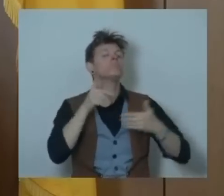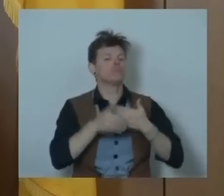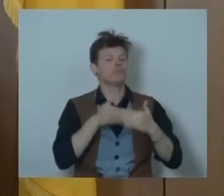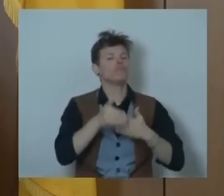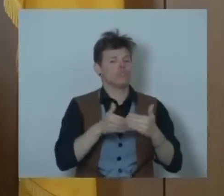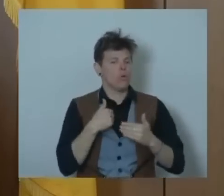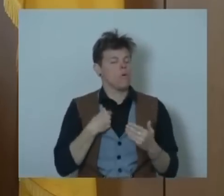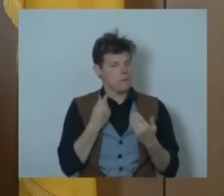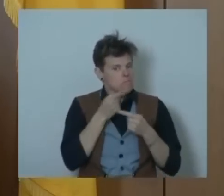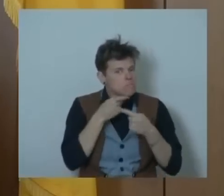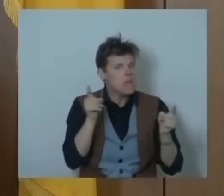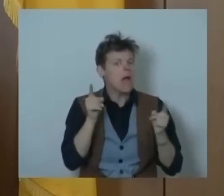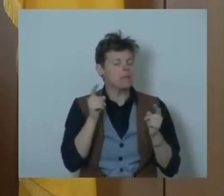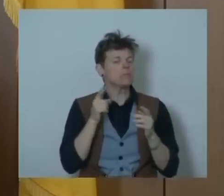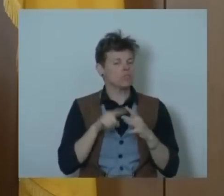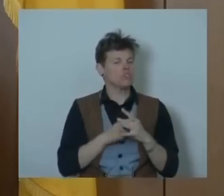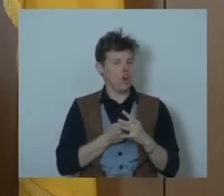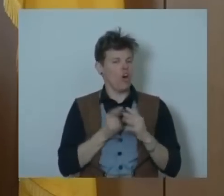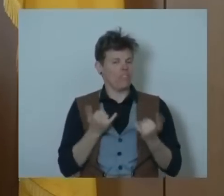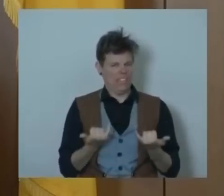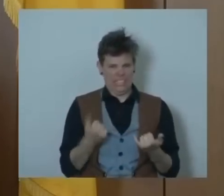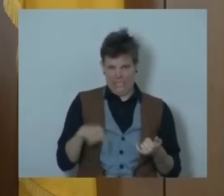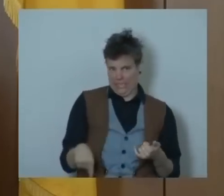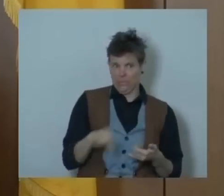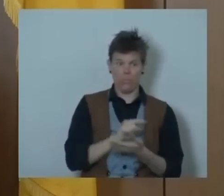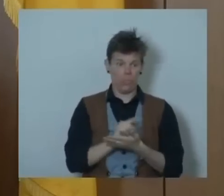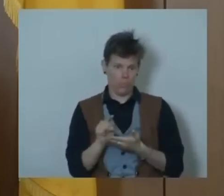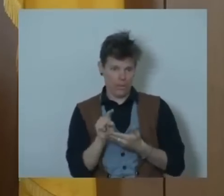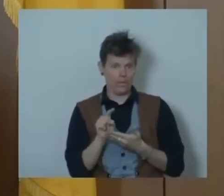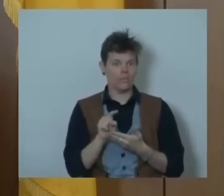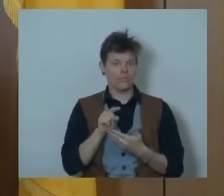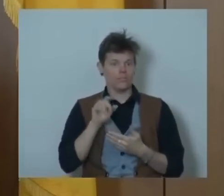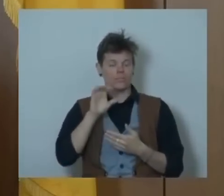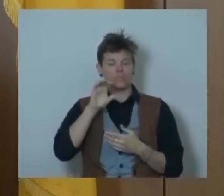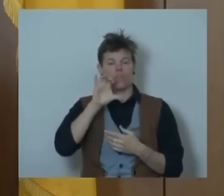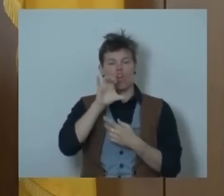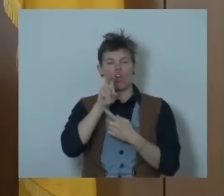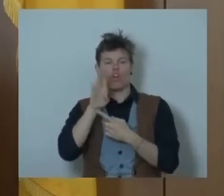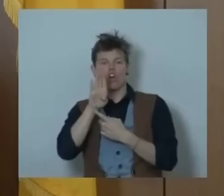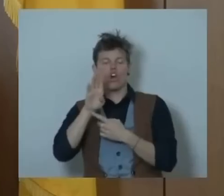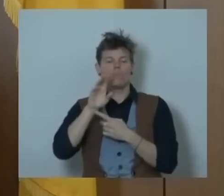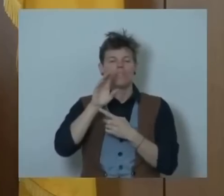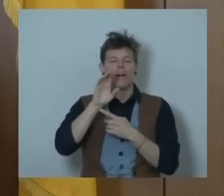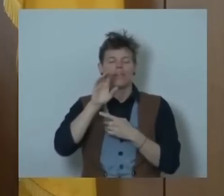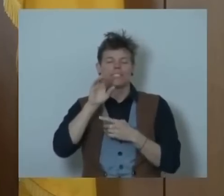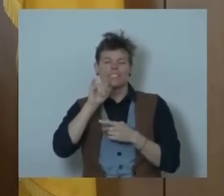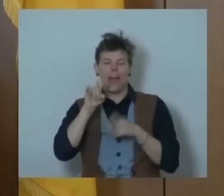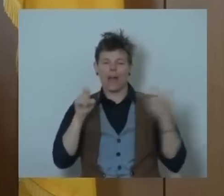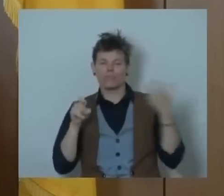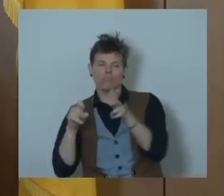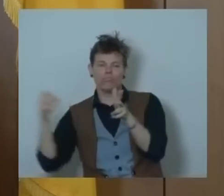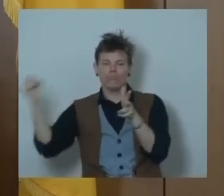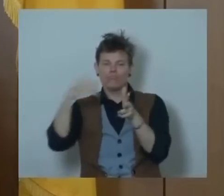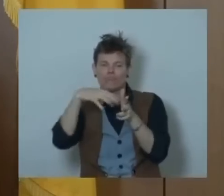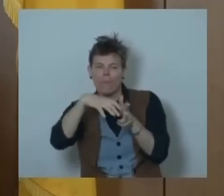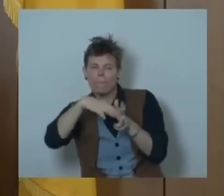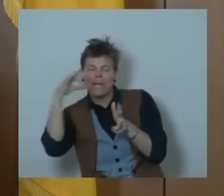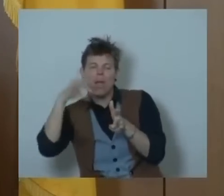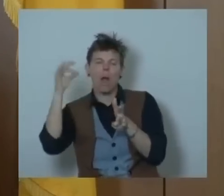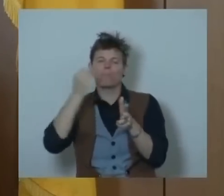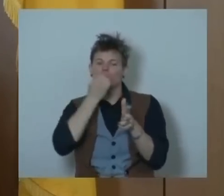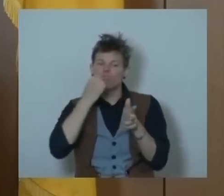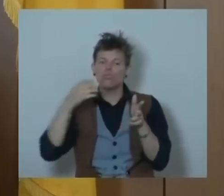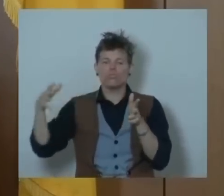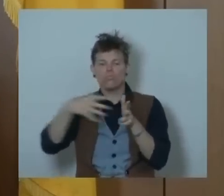that earlier in the week by doing curbside and delivery for flower stores and nurseries. People should expect more of